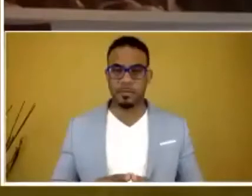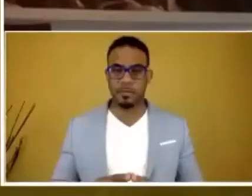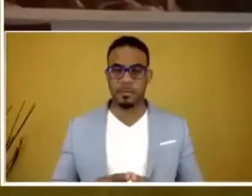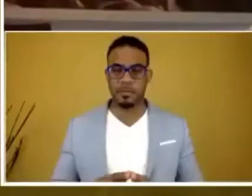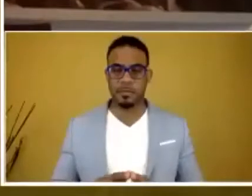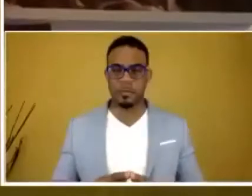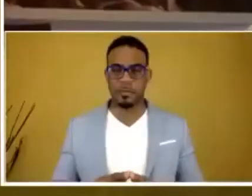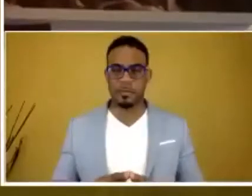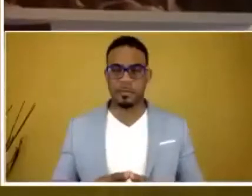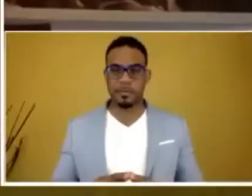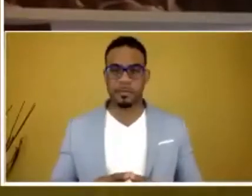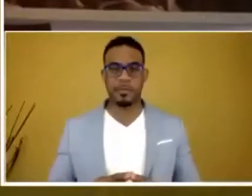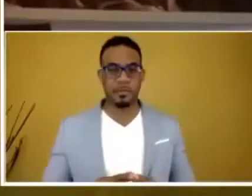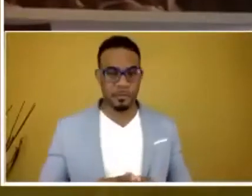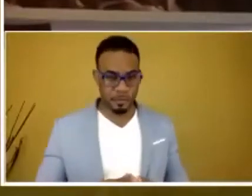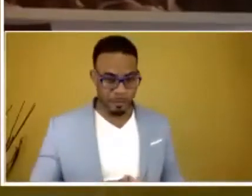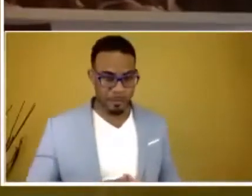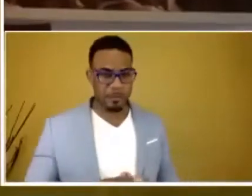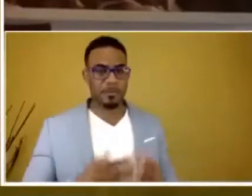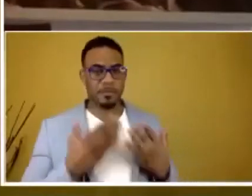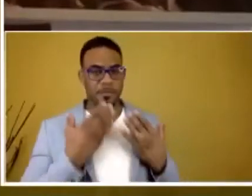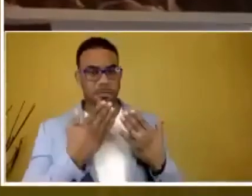Thank you so much. Thank you so much.